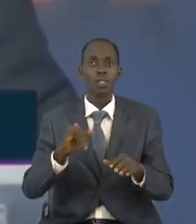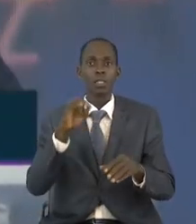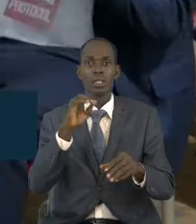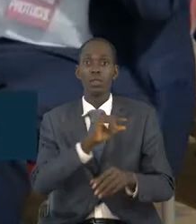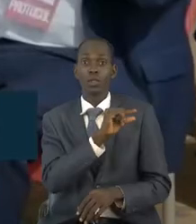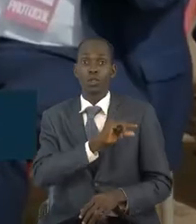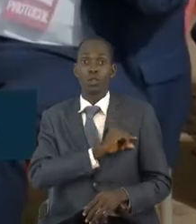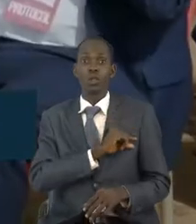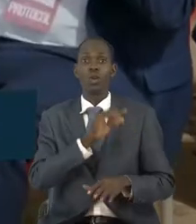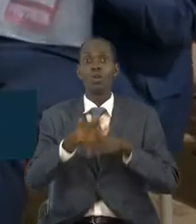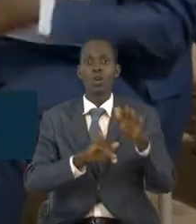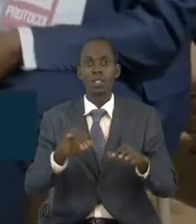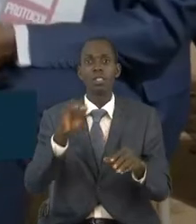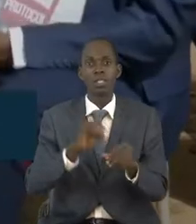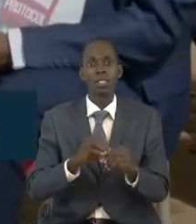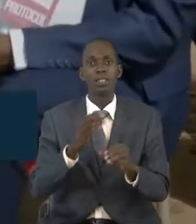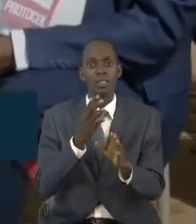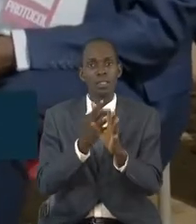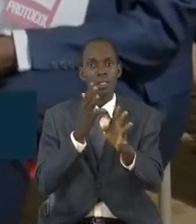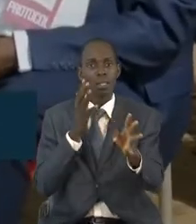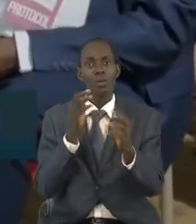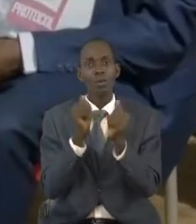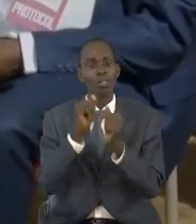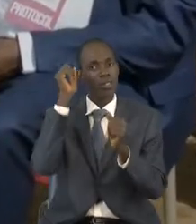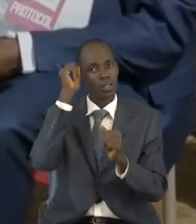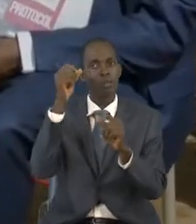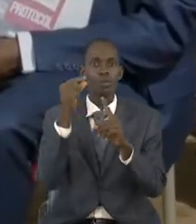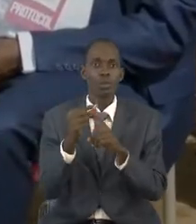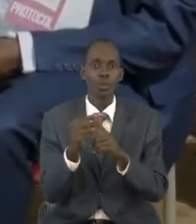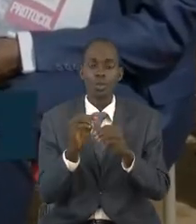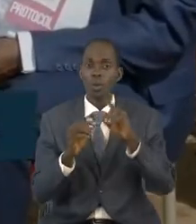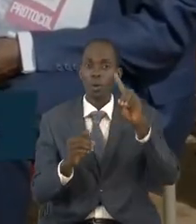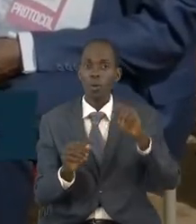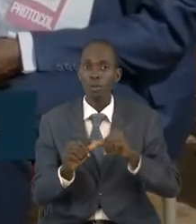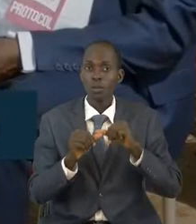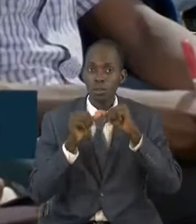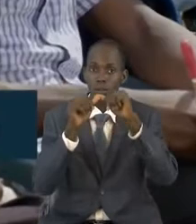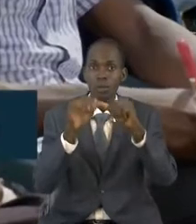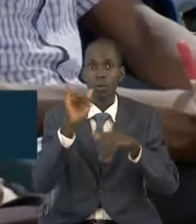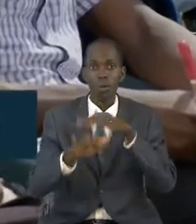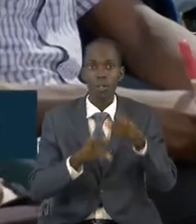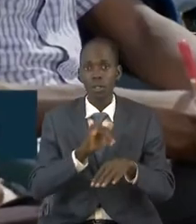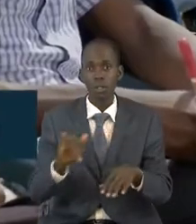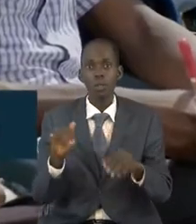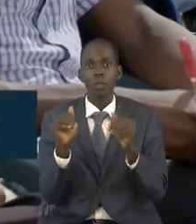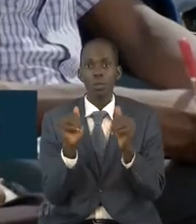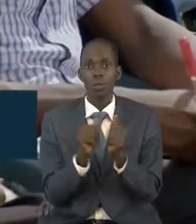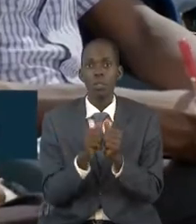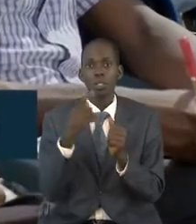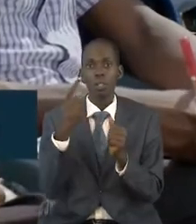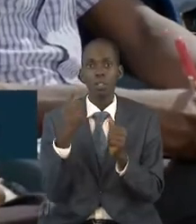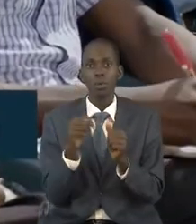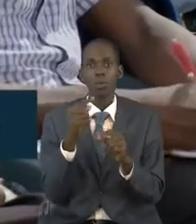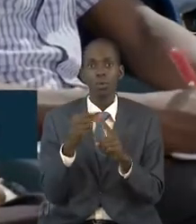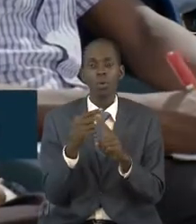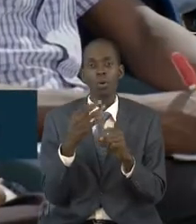at number one there. Consistently walking. Number one, consistently walking in the with